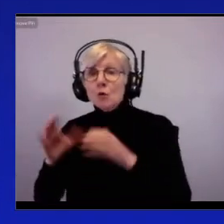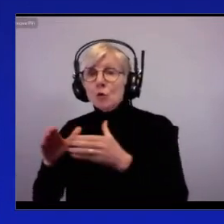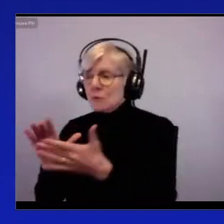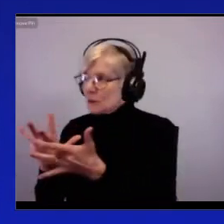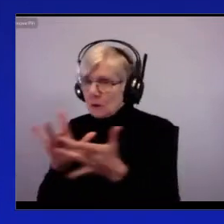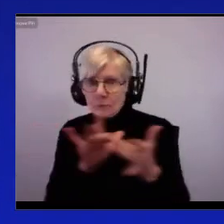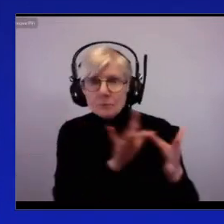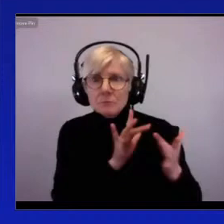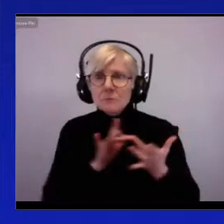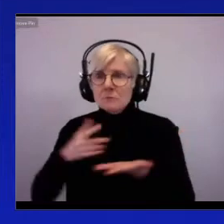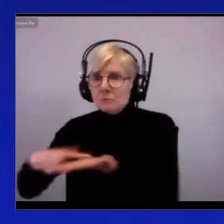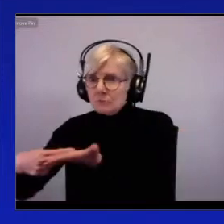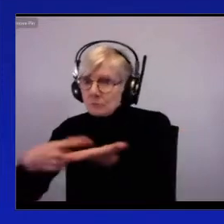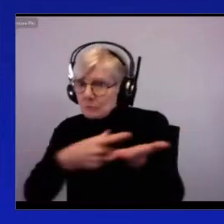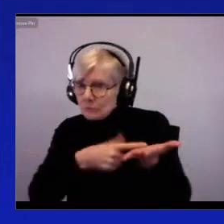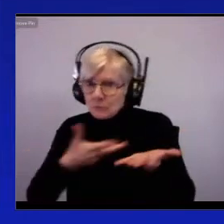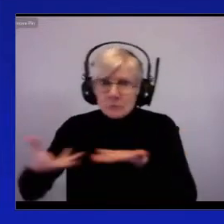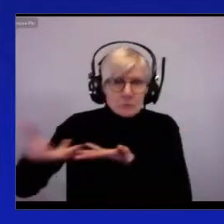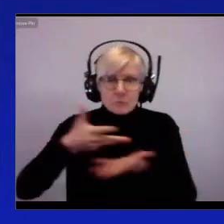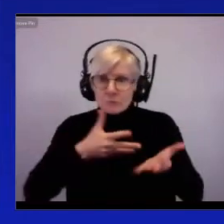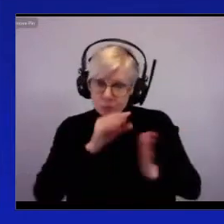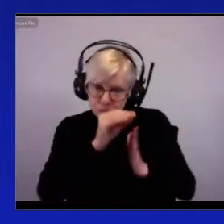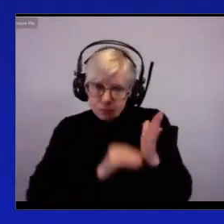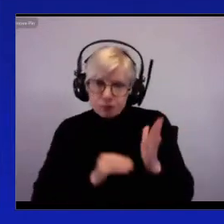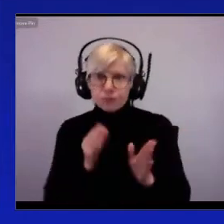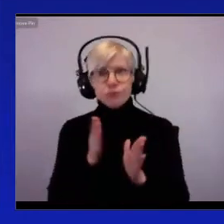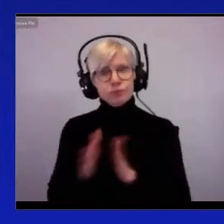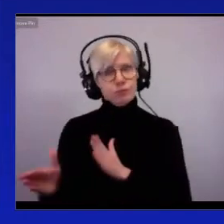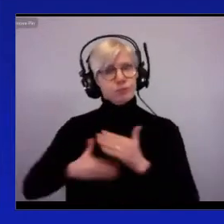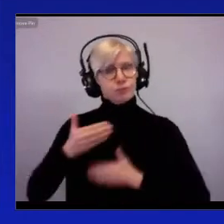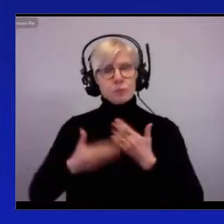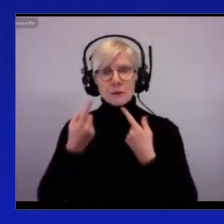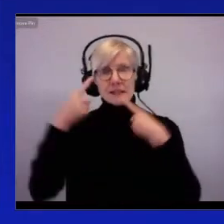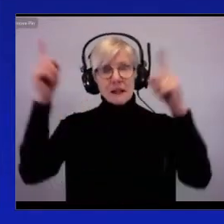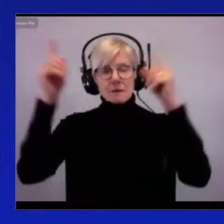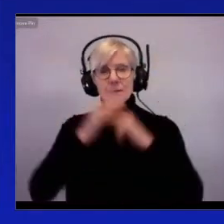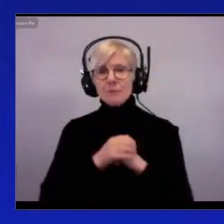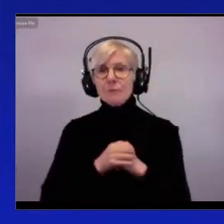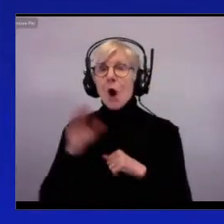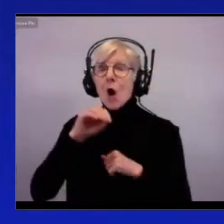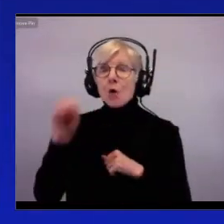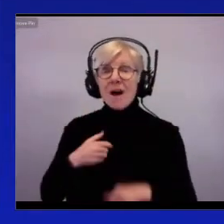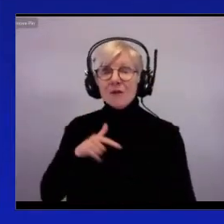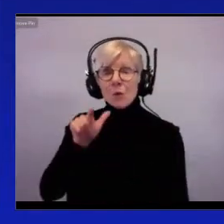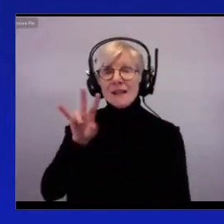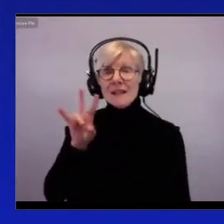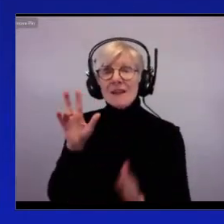ensure a successful campaign. With Ottawa encompassing over 2,700 square